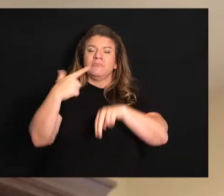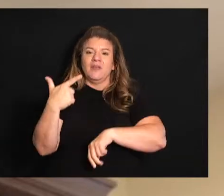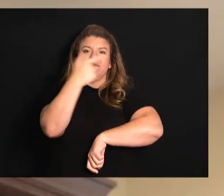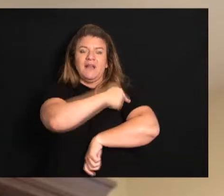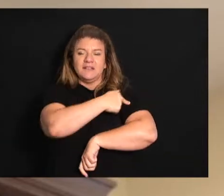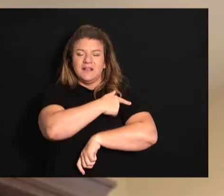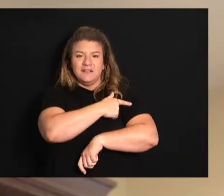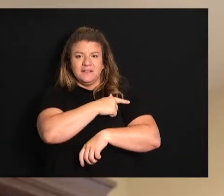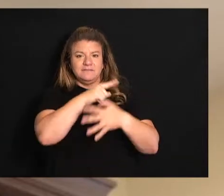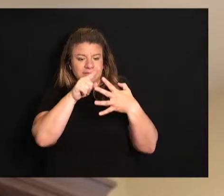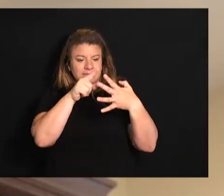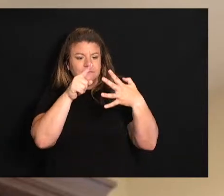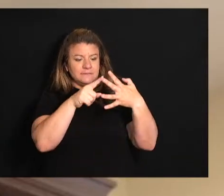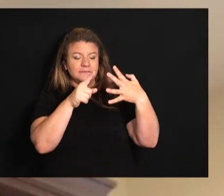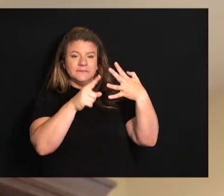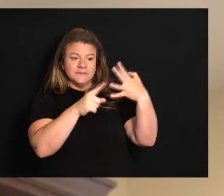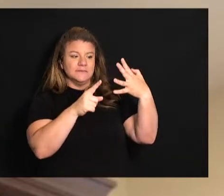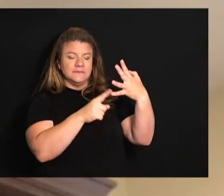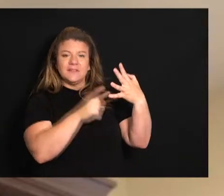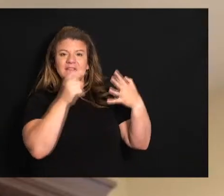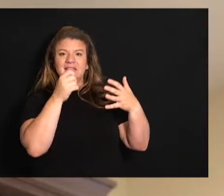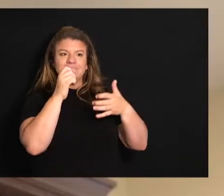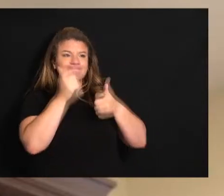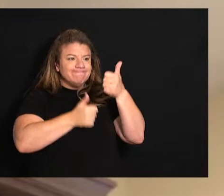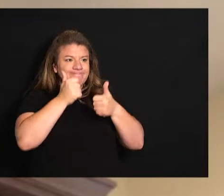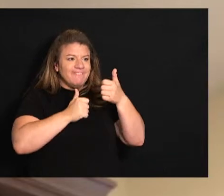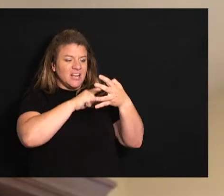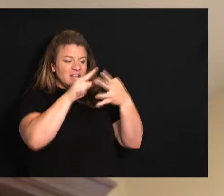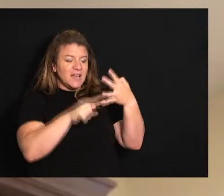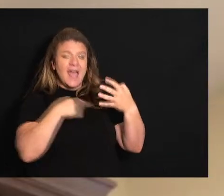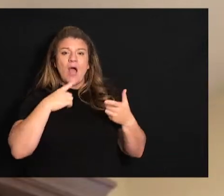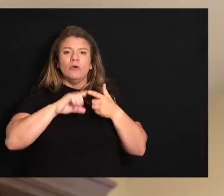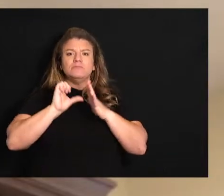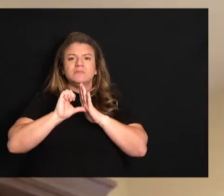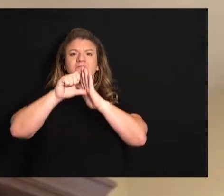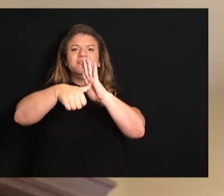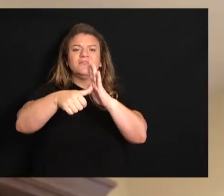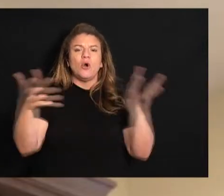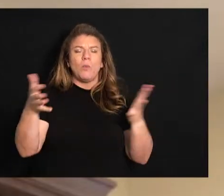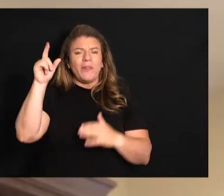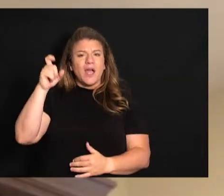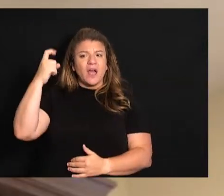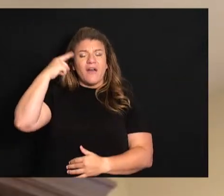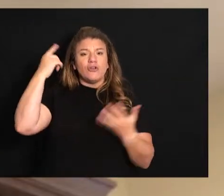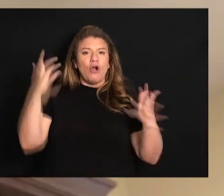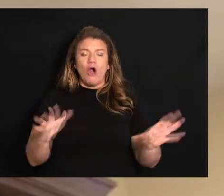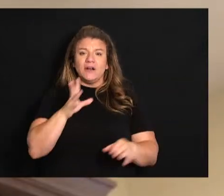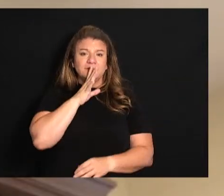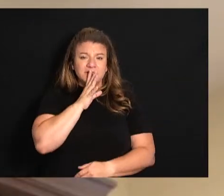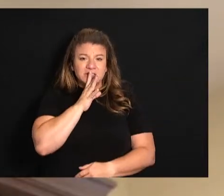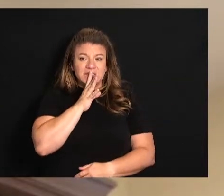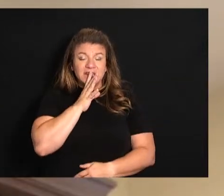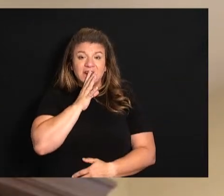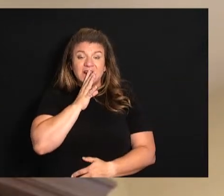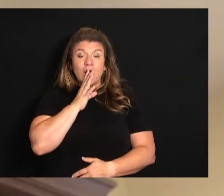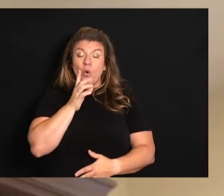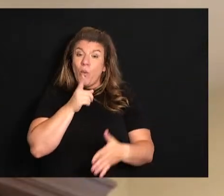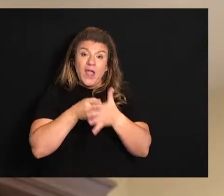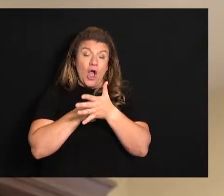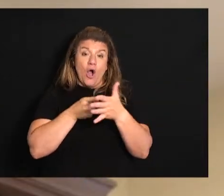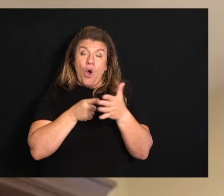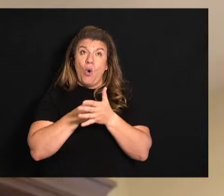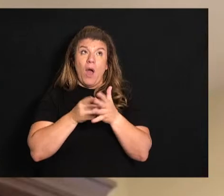their boosters. And I'd like to reinforce what the governor laid out is we owe a great debt